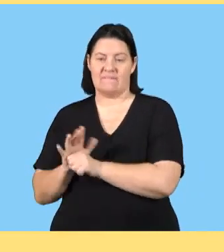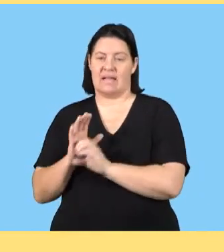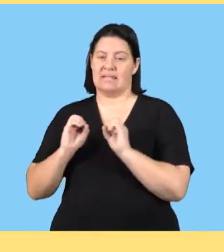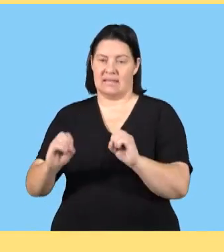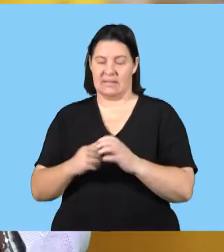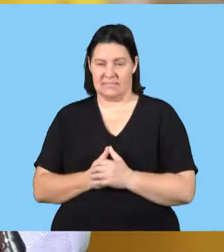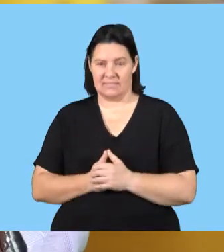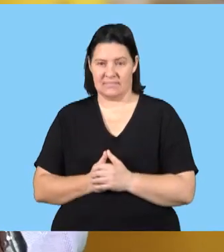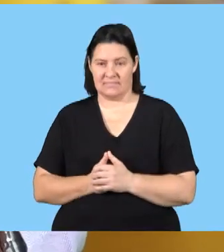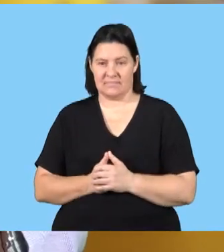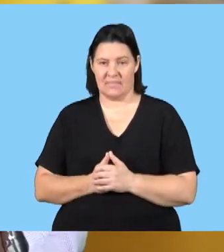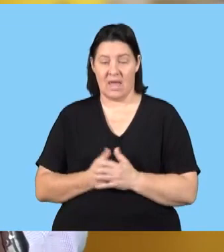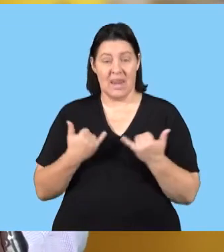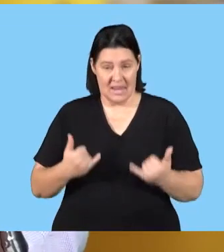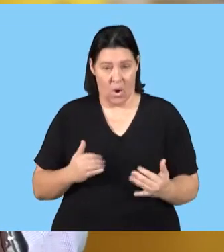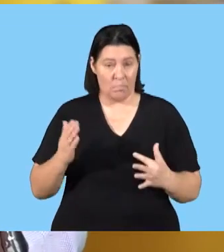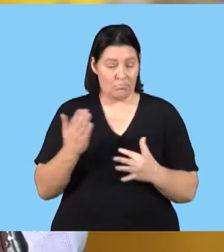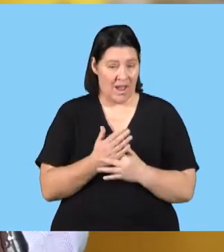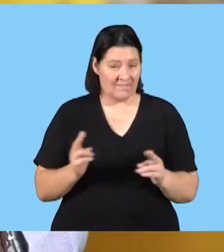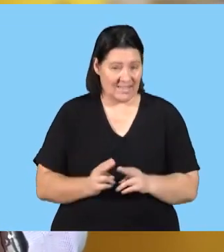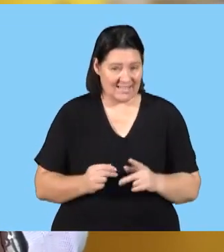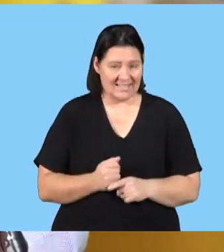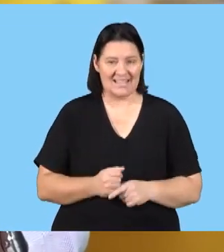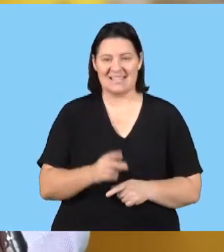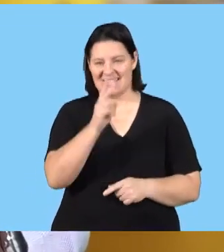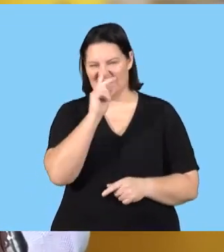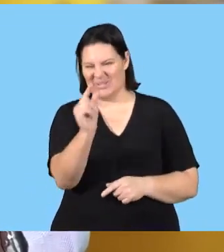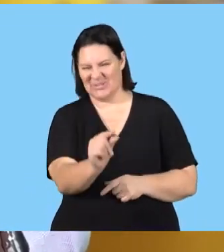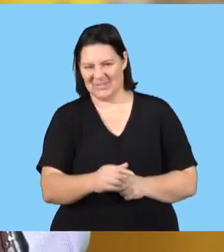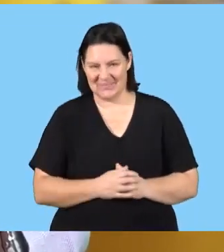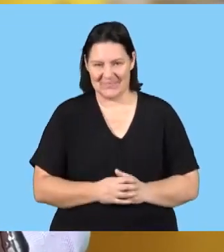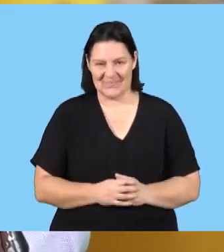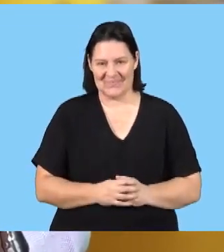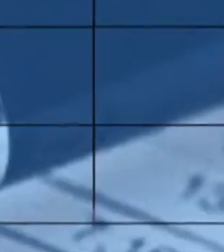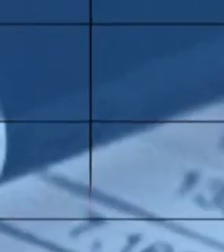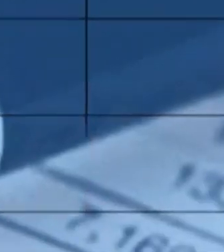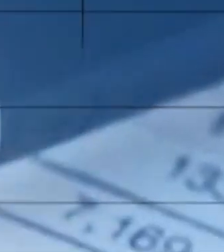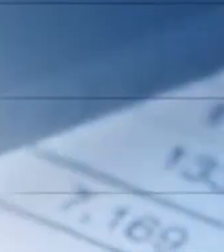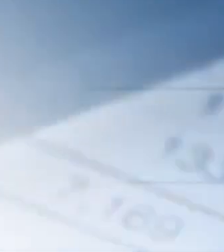effect. We are going to go for an ad break, and I'm going to see you in a short while.